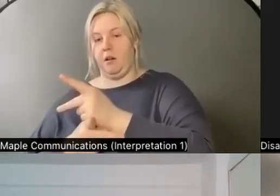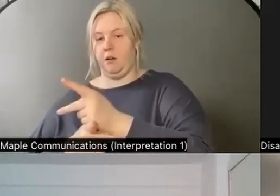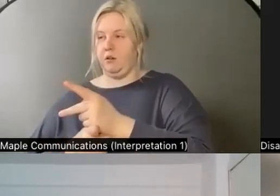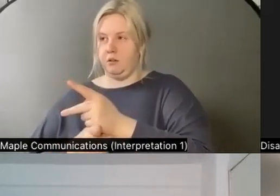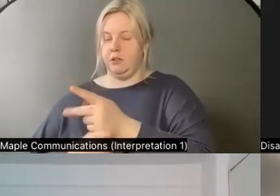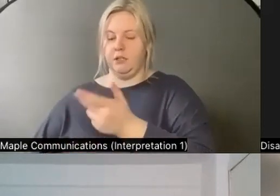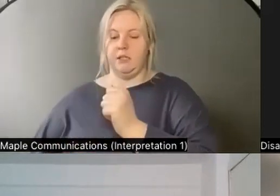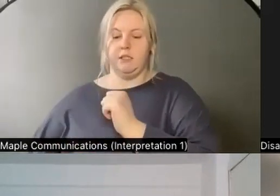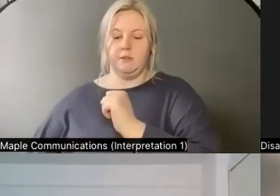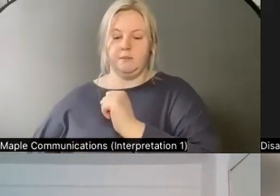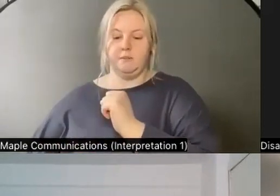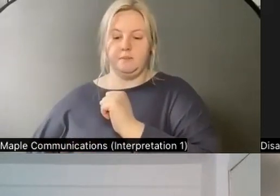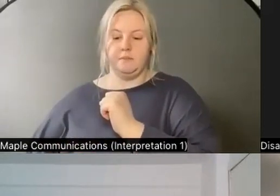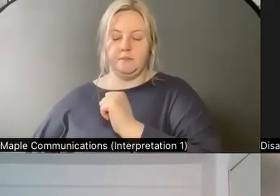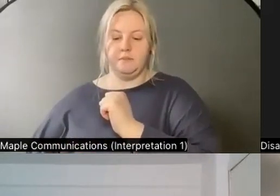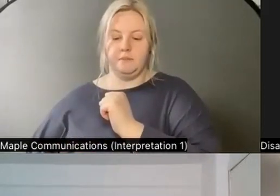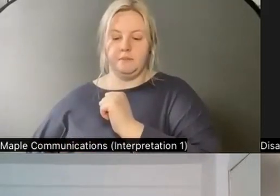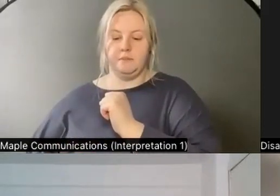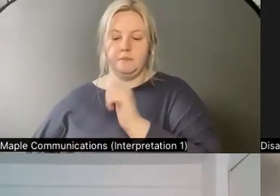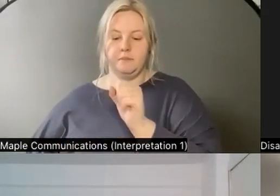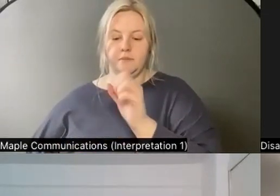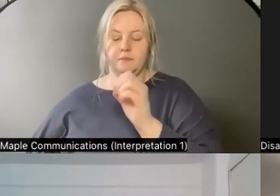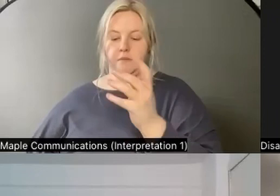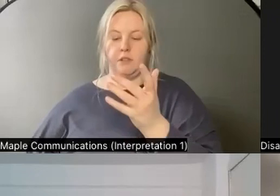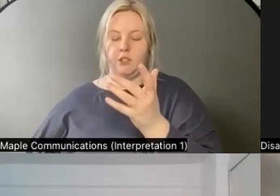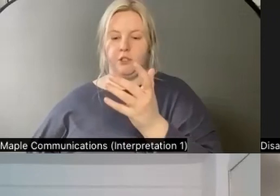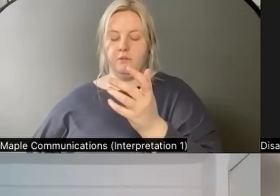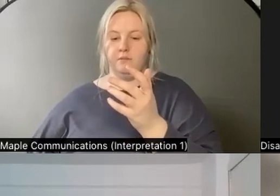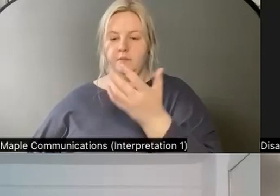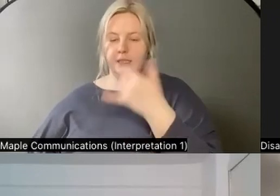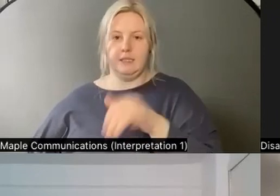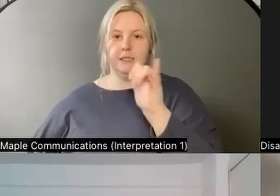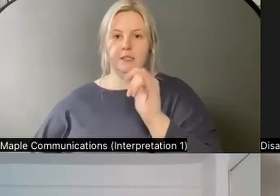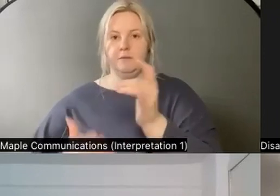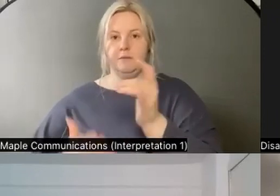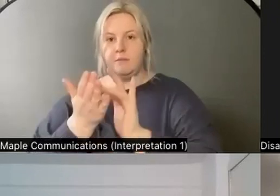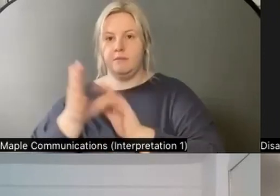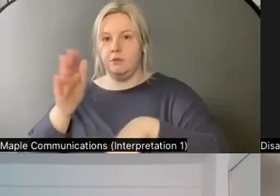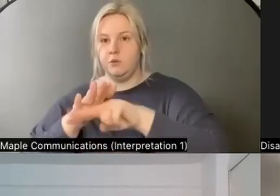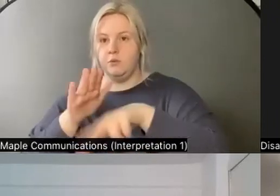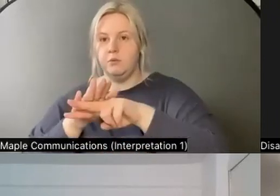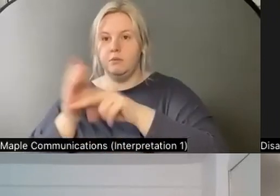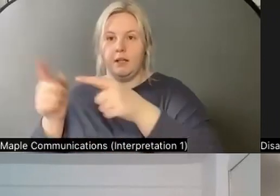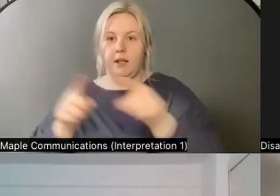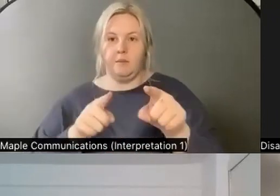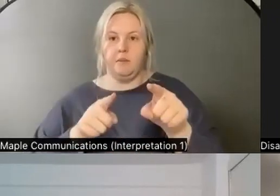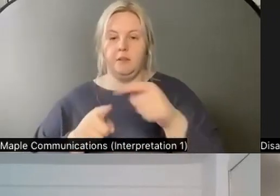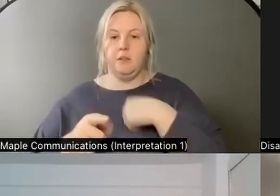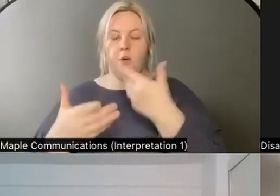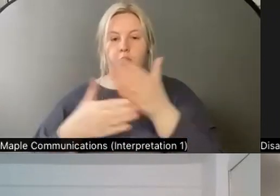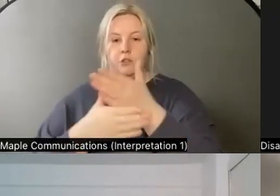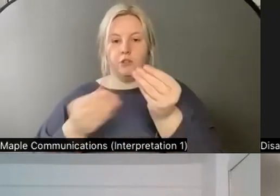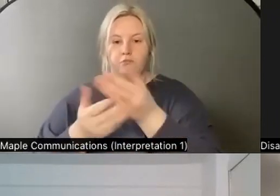just soaked in medical ableism. And I just was going to share a couple of our